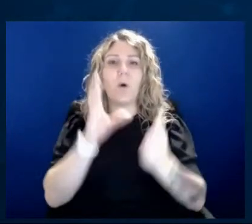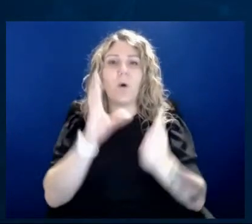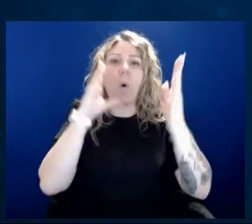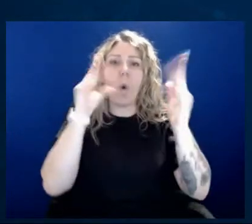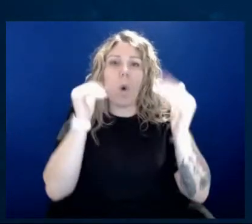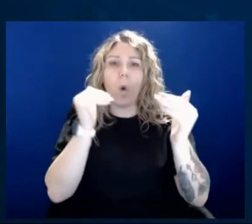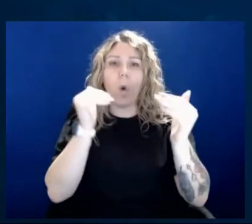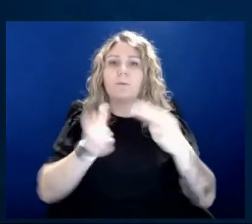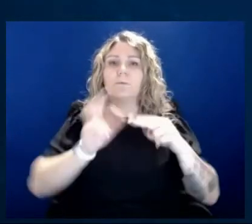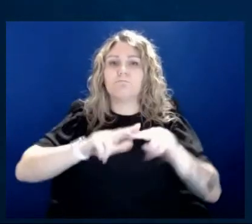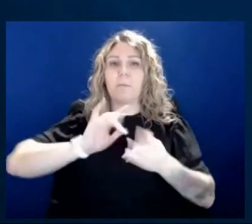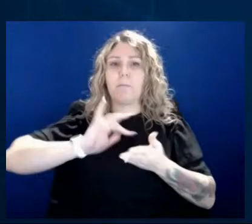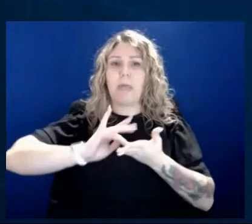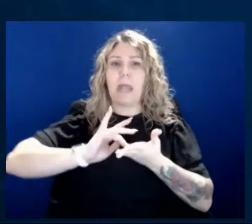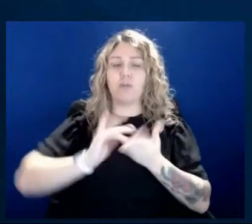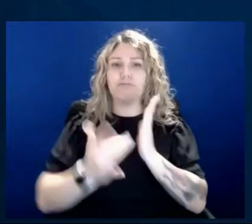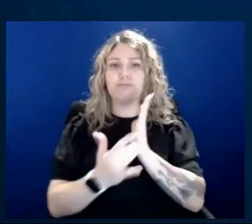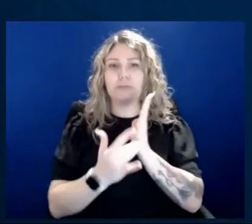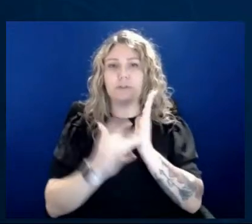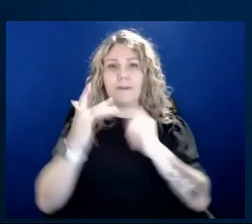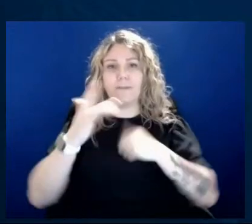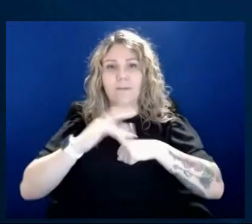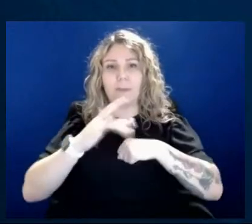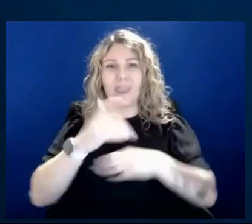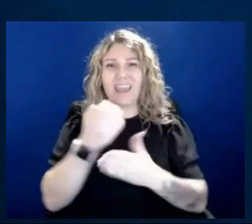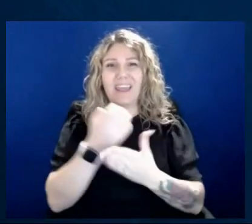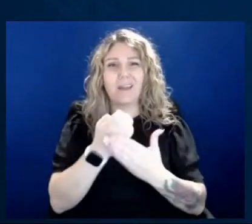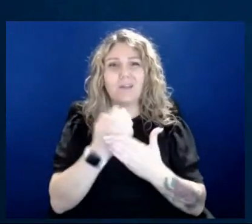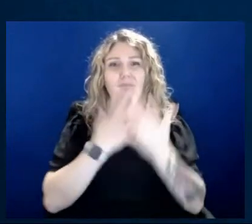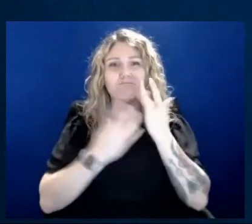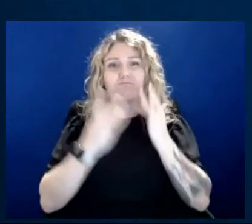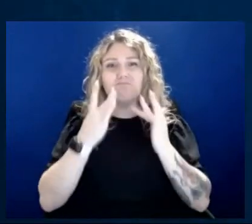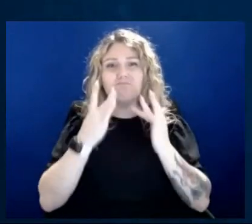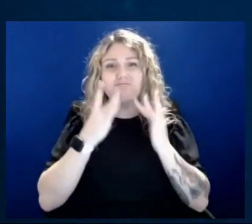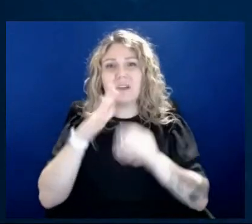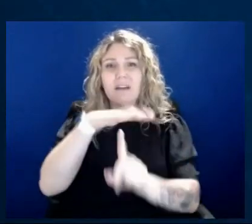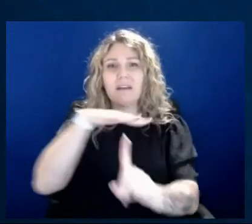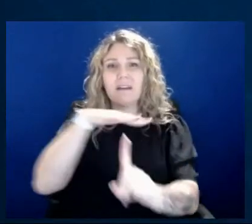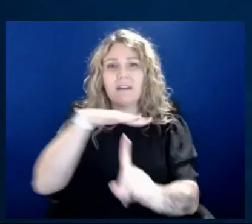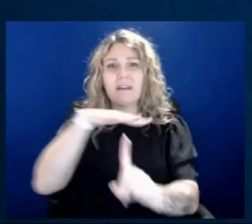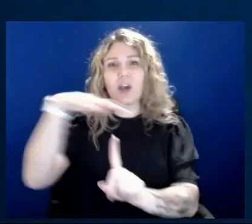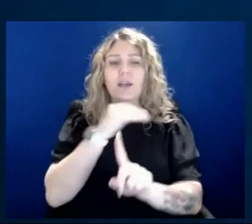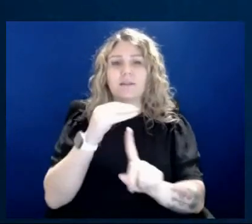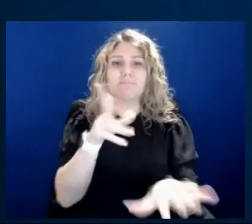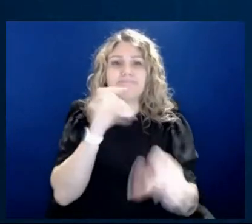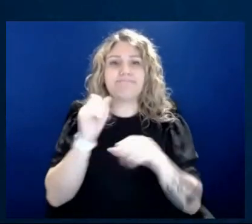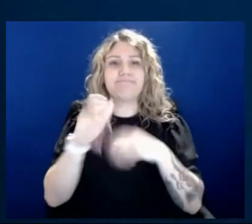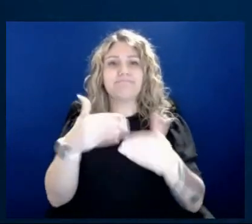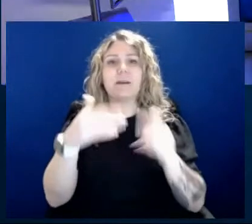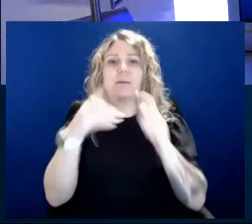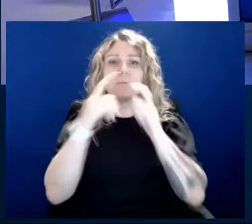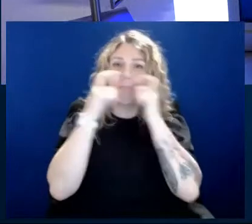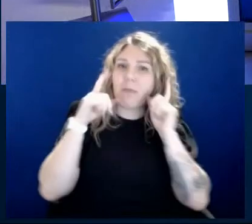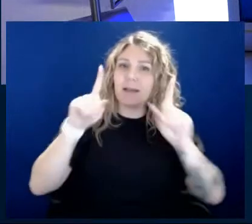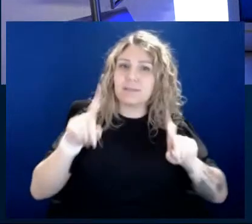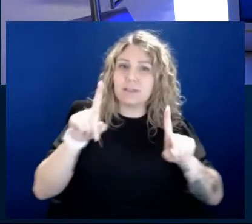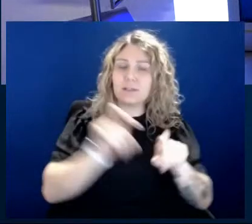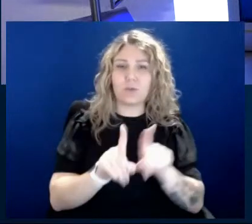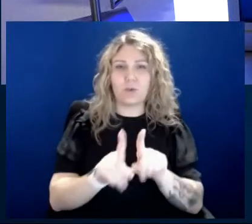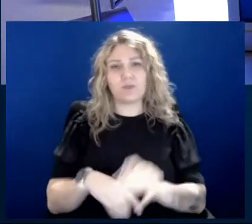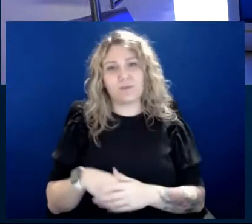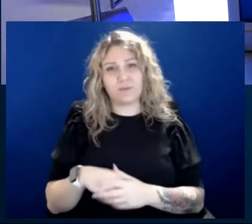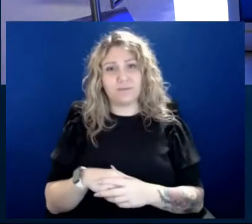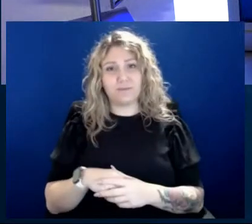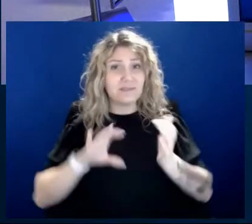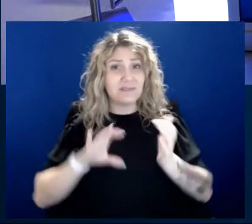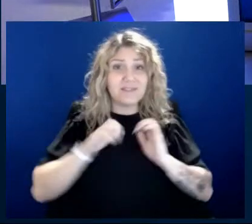technology available to some economically challenged areas while speeding up mass testing at the same time. So how did the